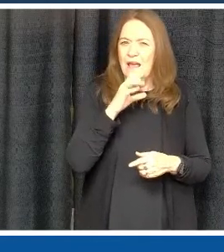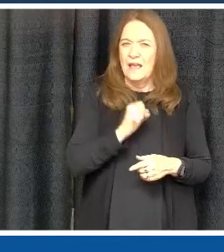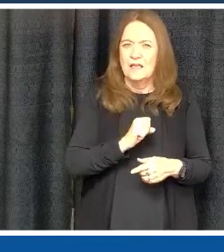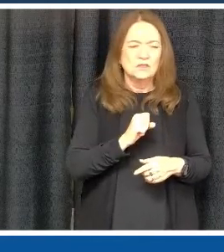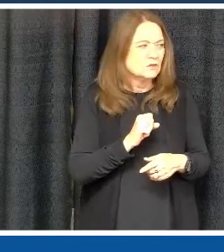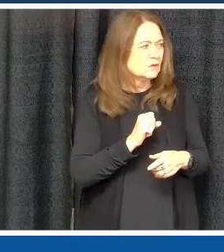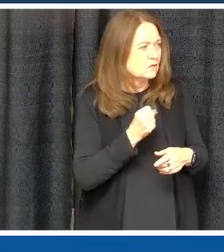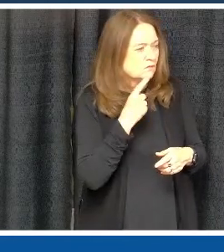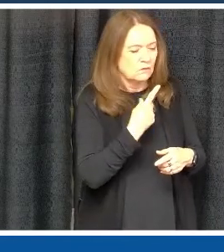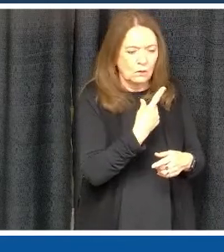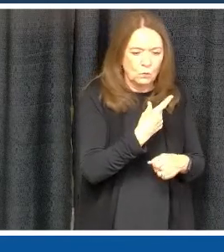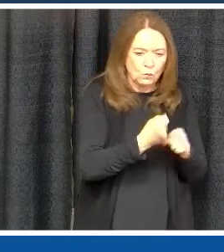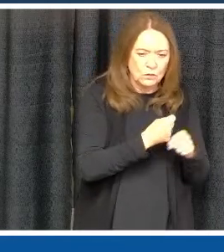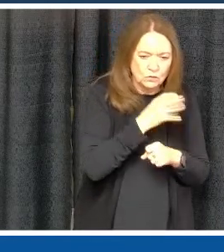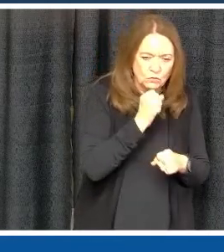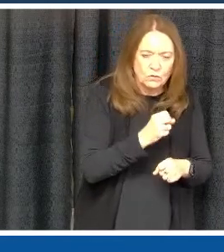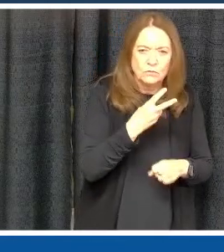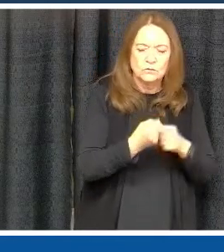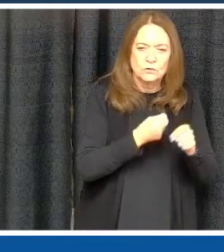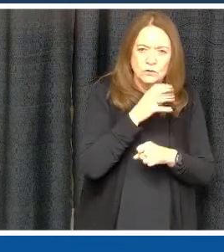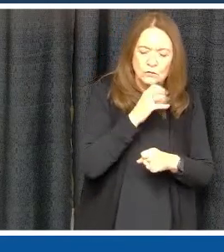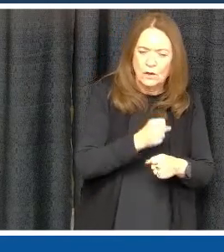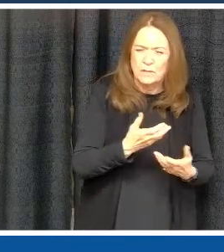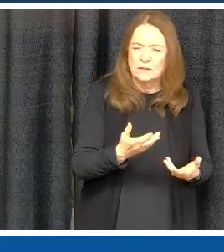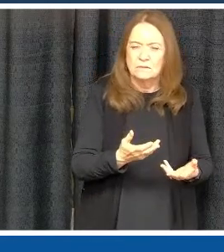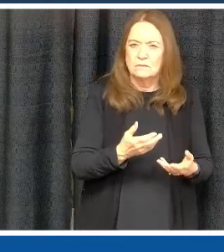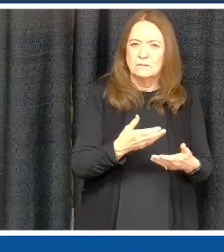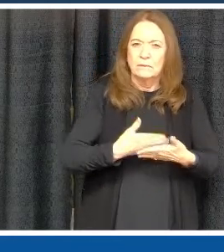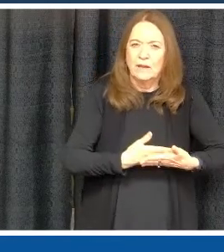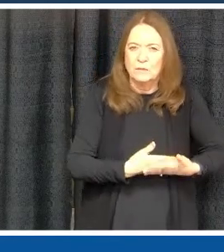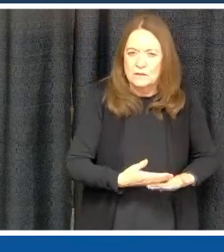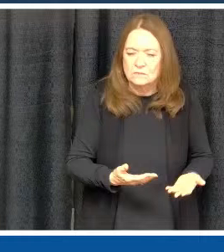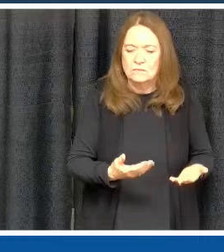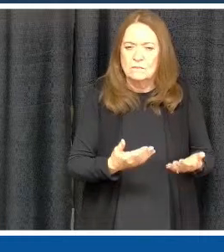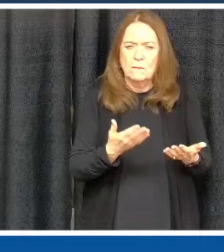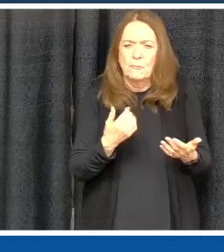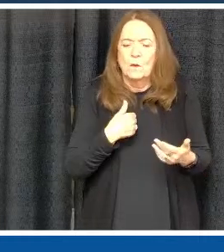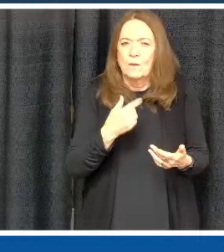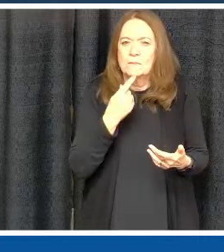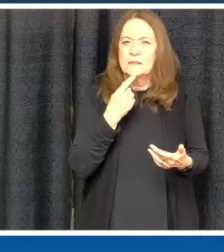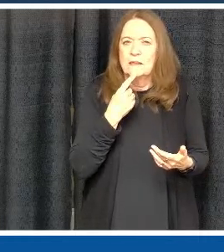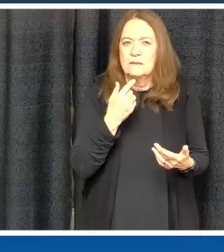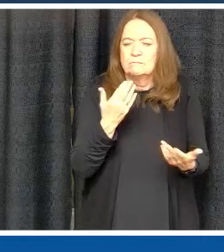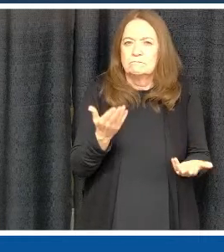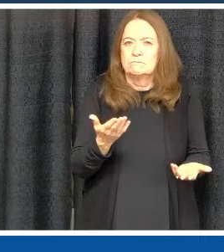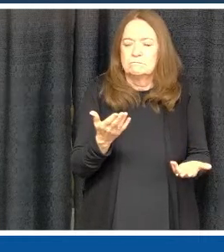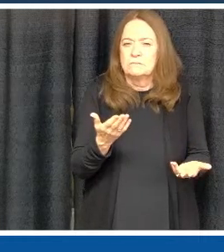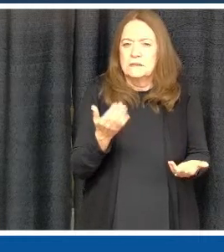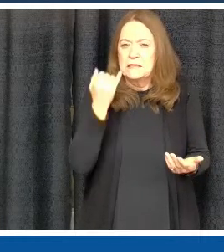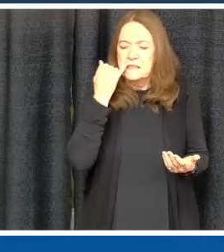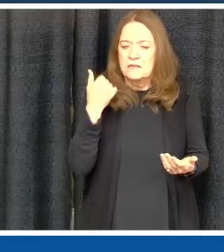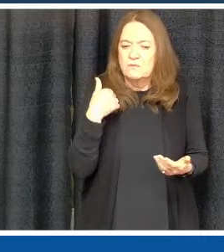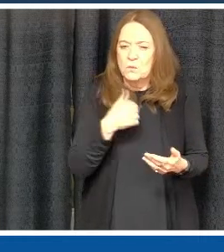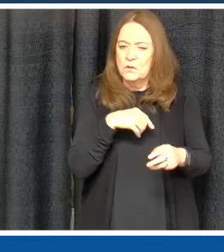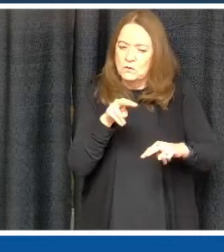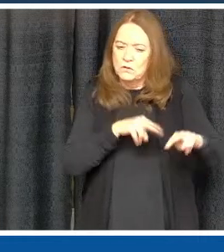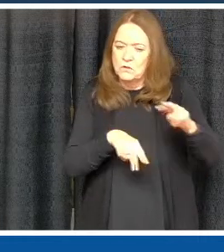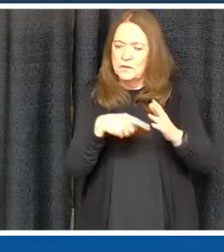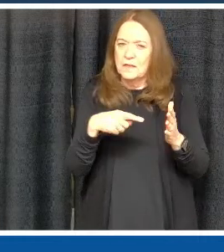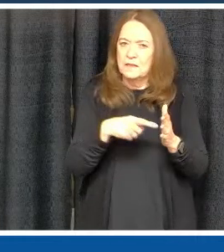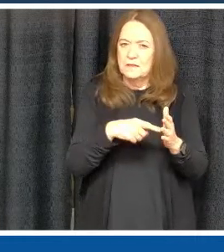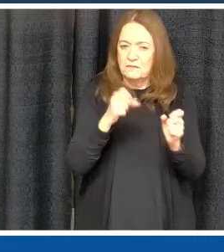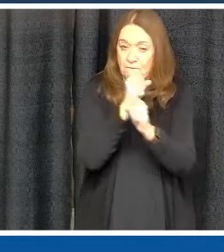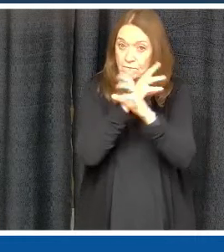a 1-year-old, 2-year-old, babies. So I'm saying, if we're looking at this to be